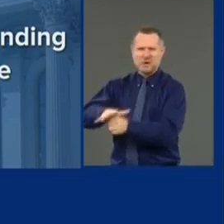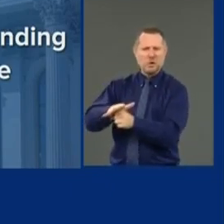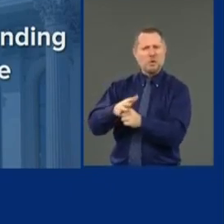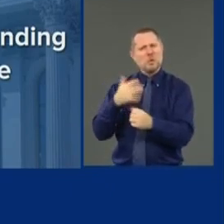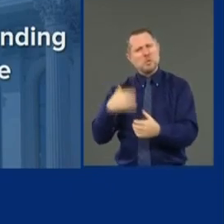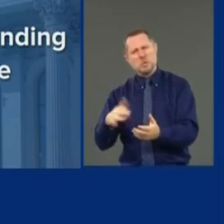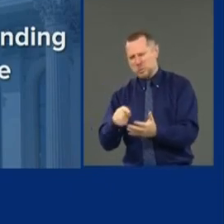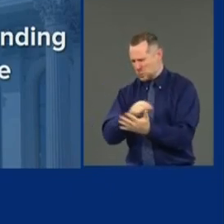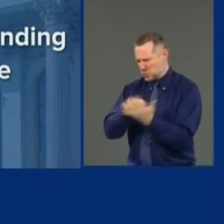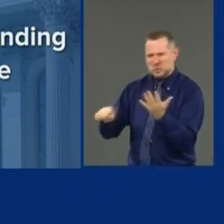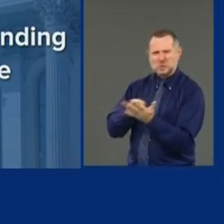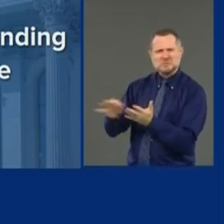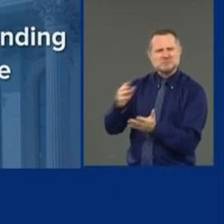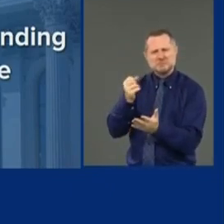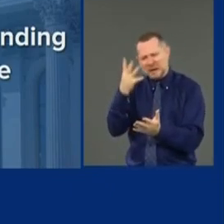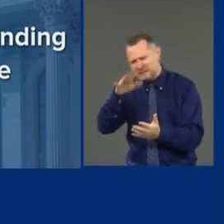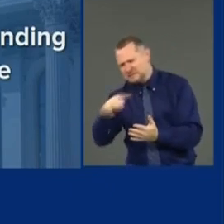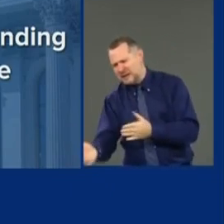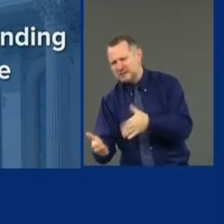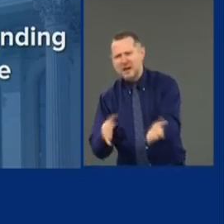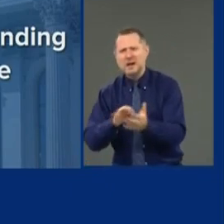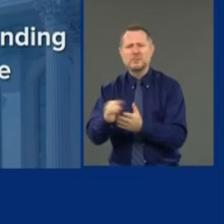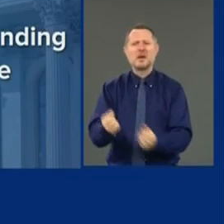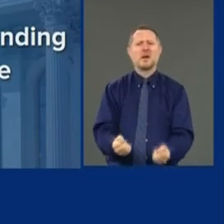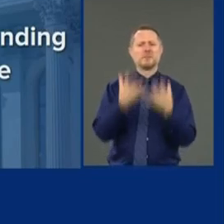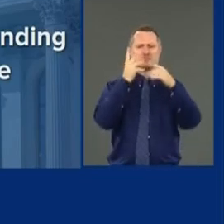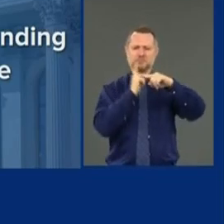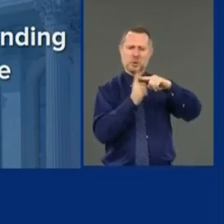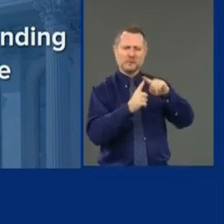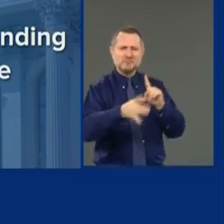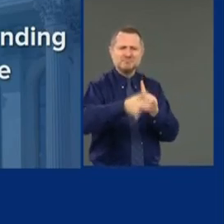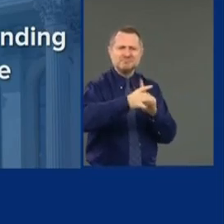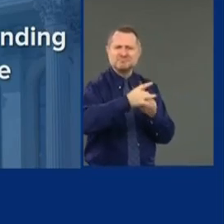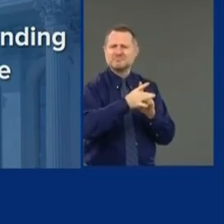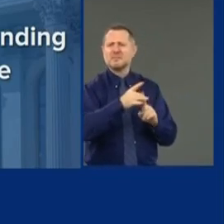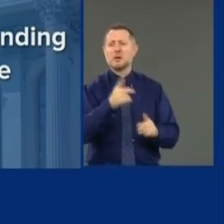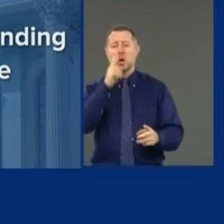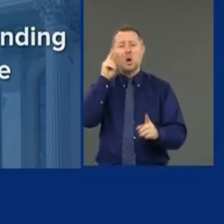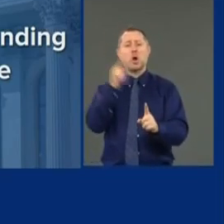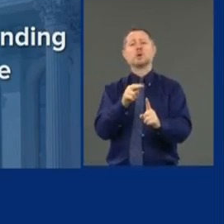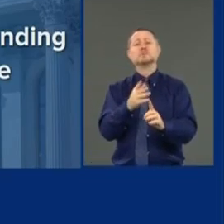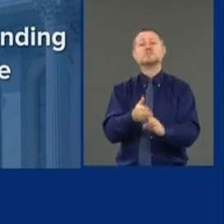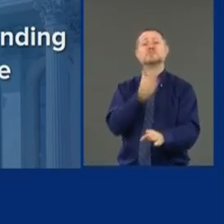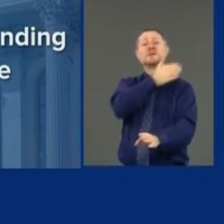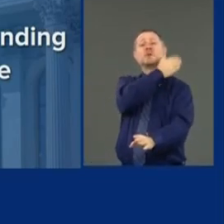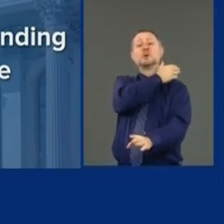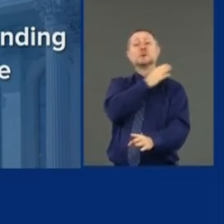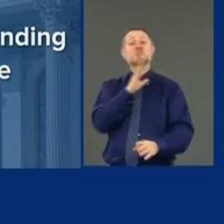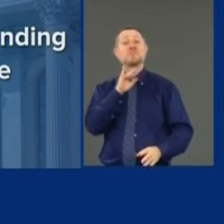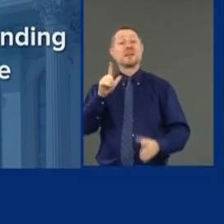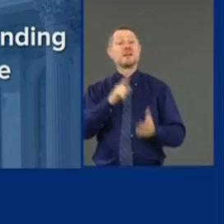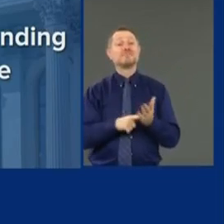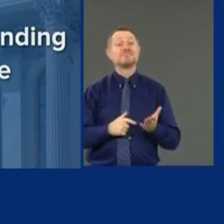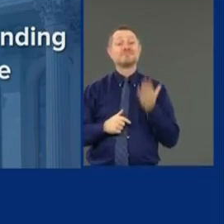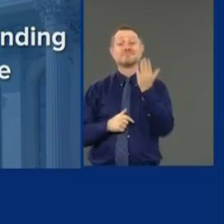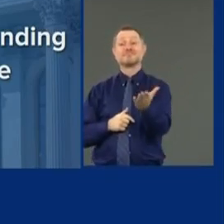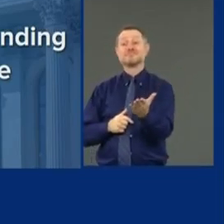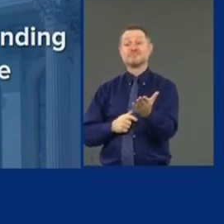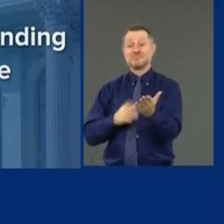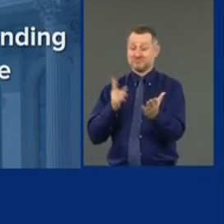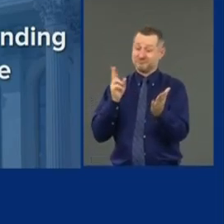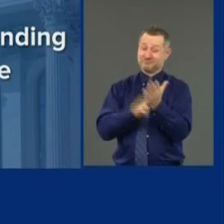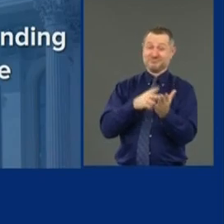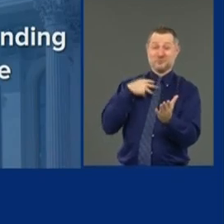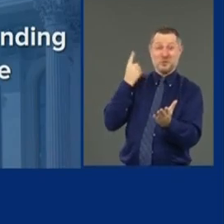positive cases and where they are. You look at the past legislation that came out of Washington and how